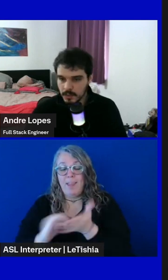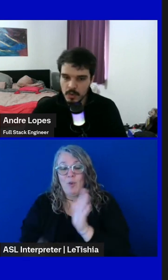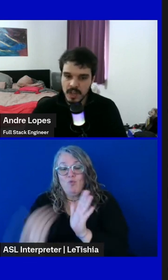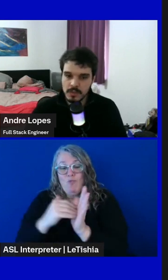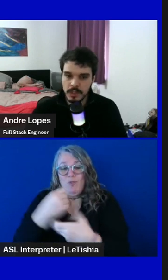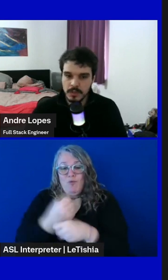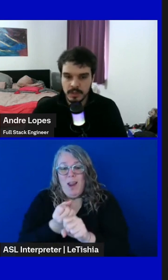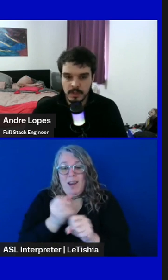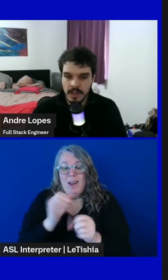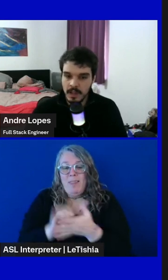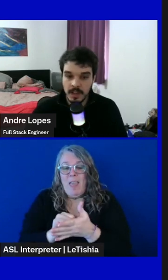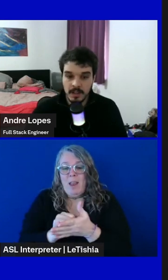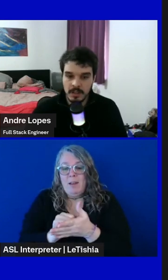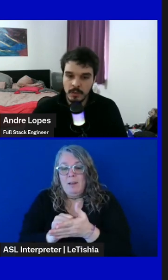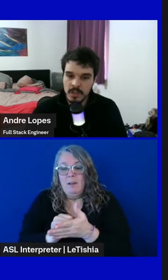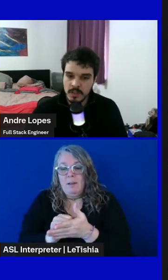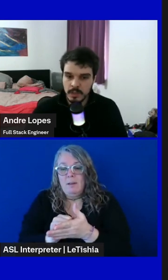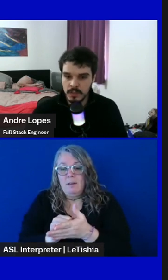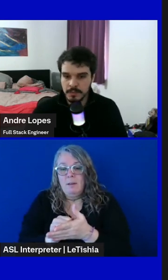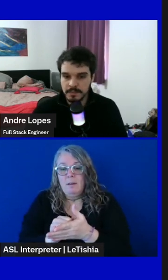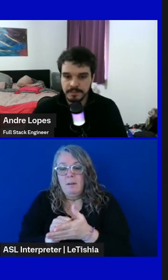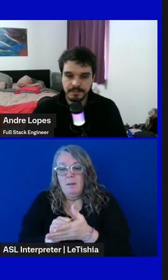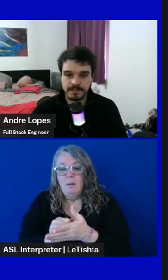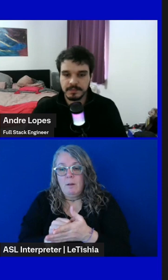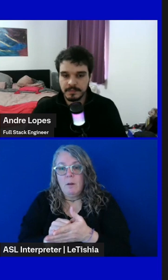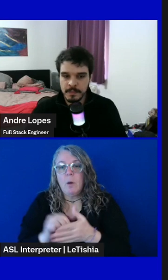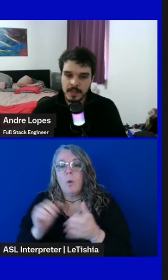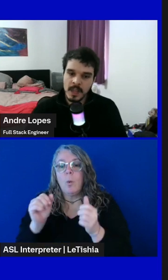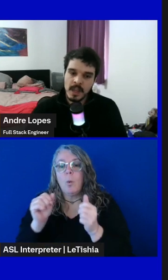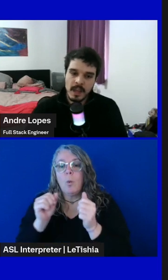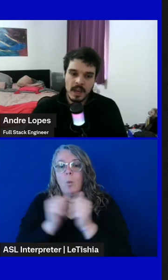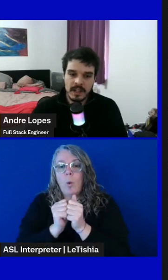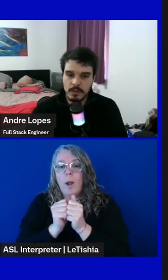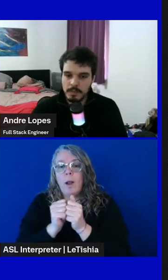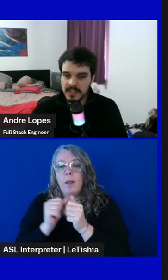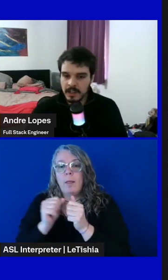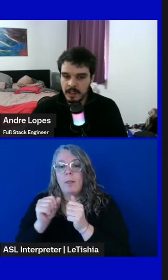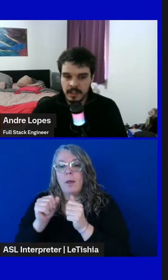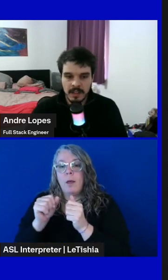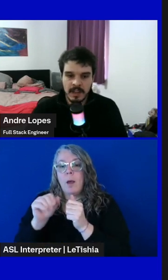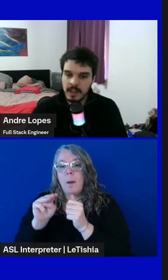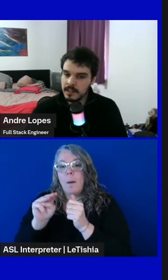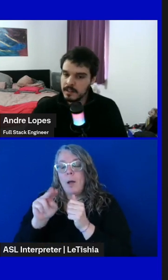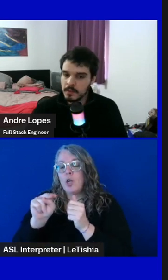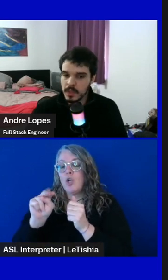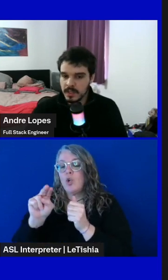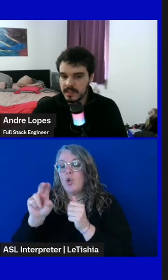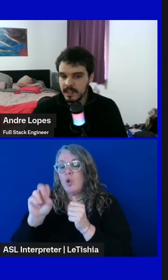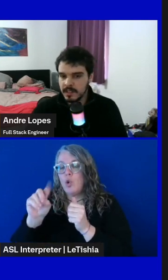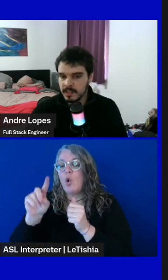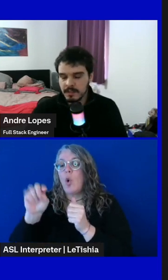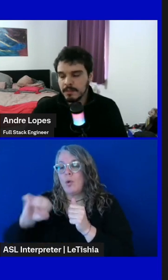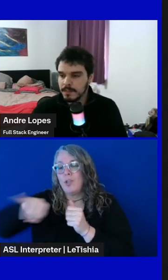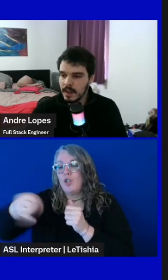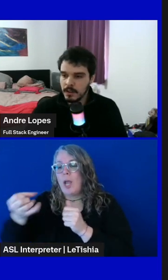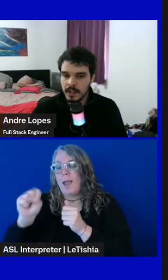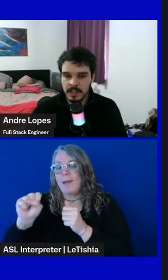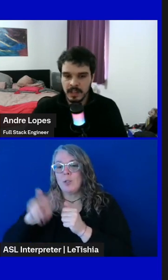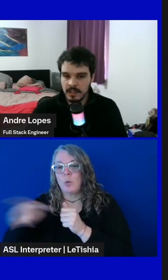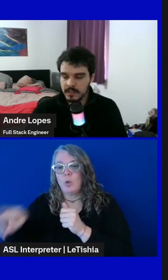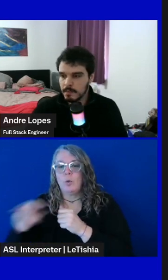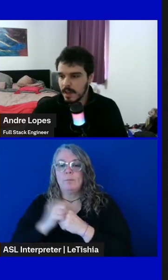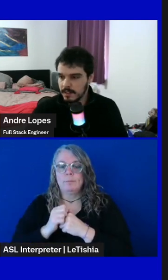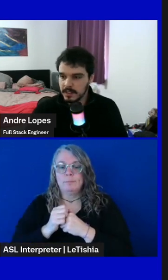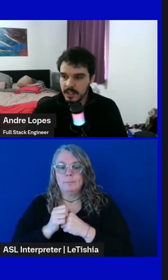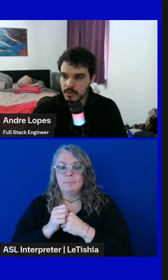now with Node.js 22. And here we pass the handler, which is the index with the file,